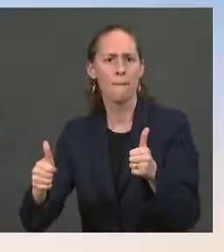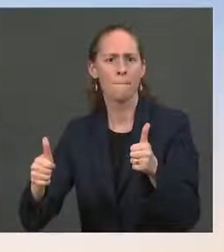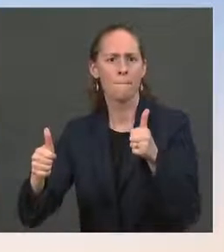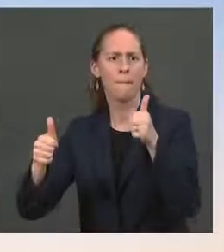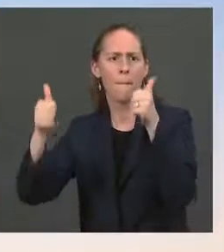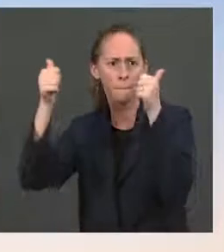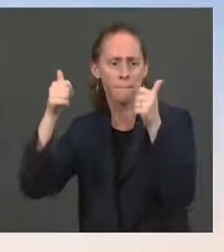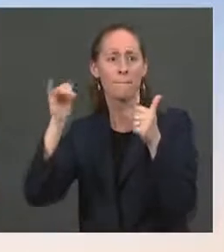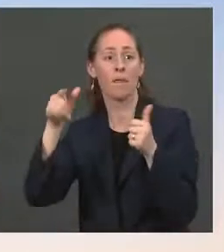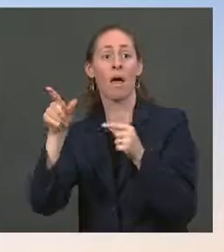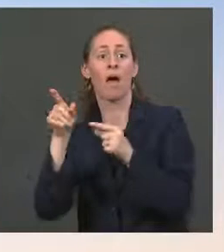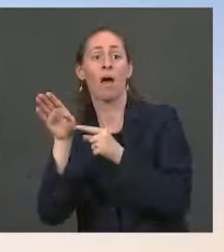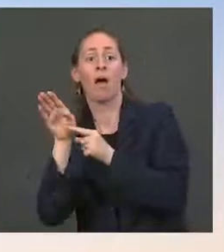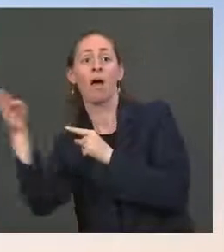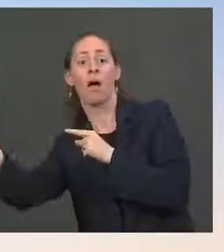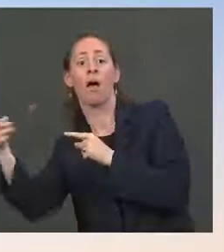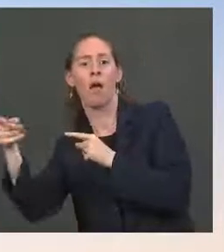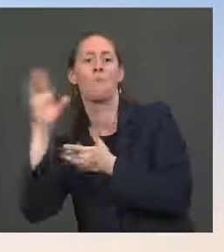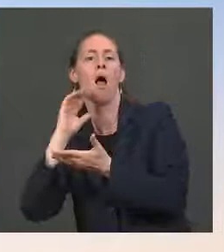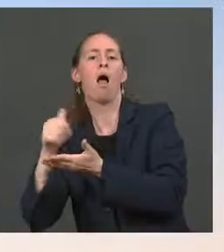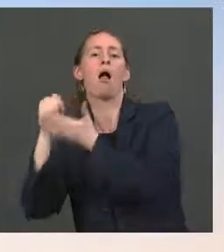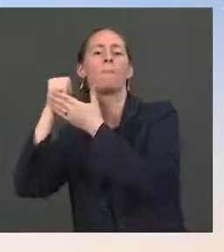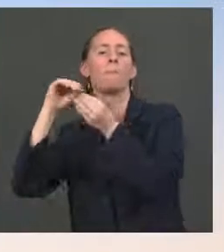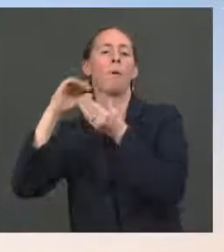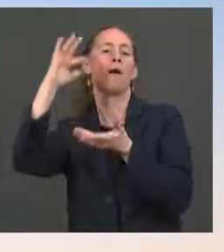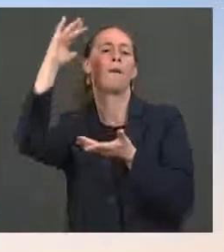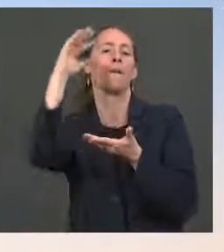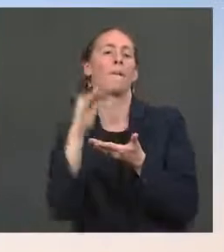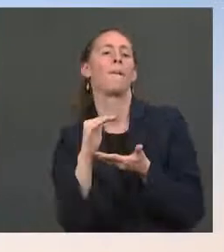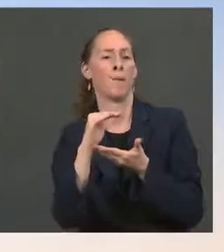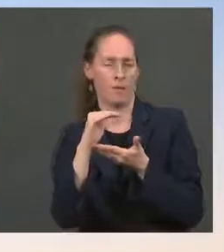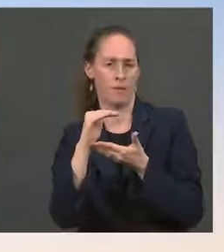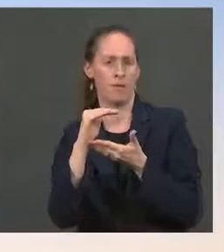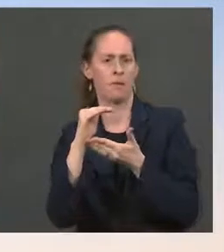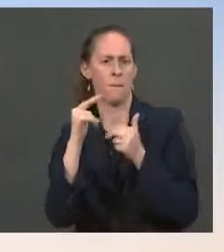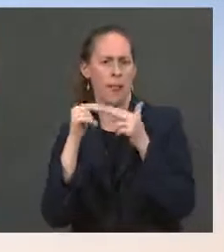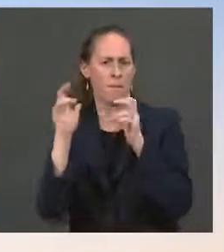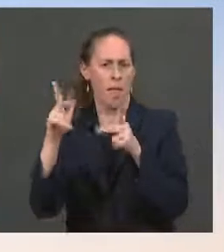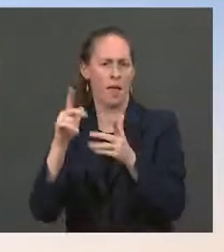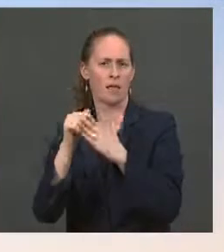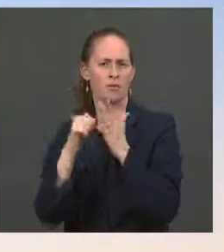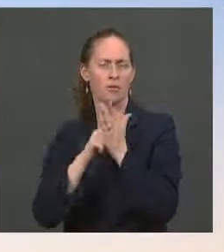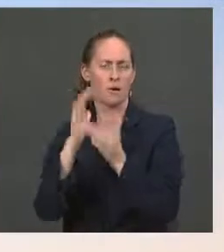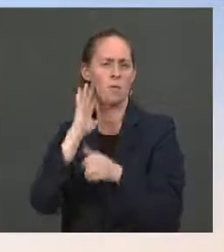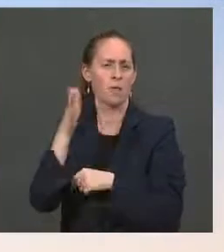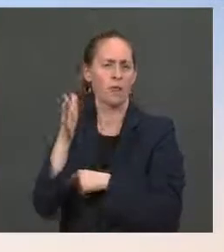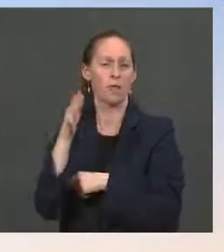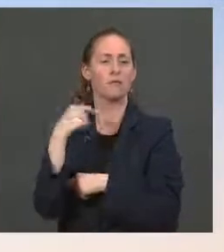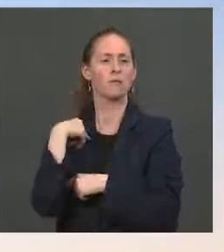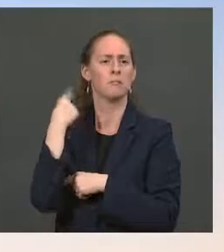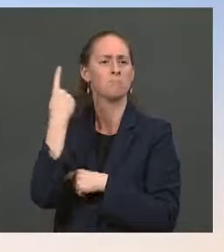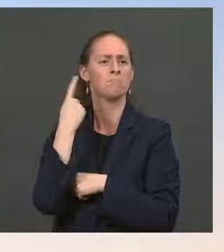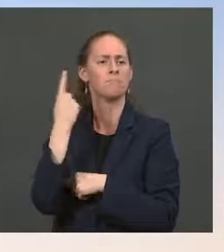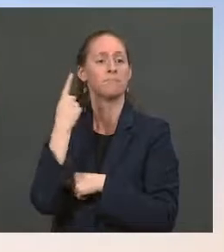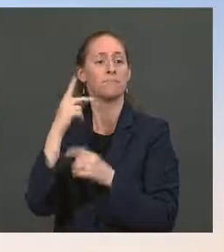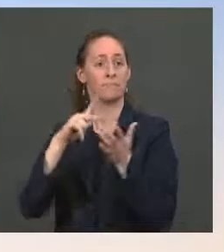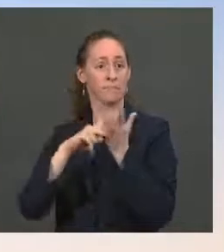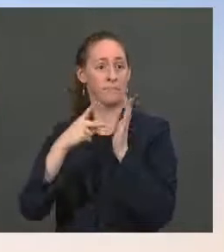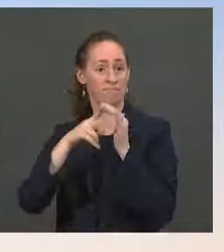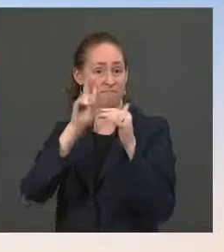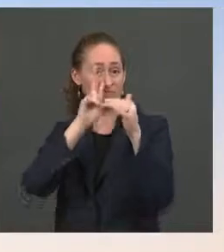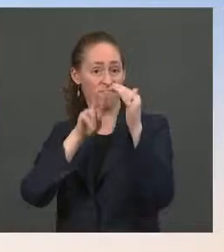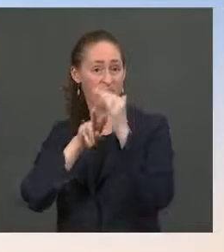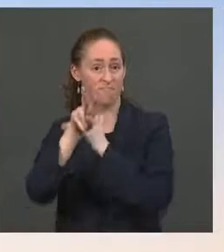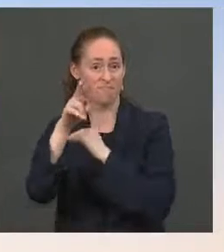term. The New York Federal Reserve president says he sees elevated inflation for at least another year. So what is the timeline you're looking